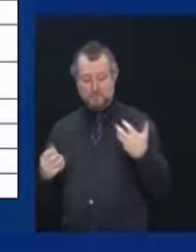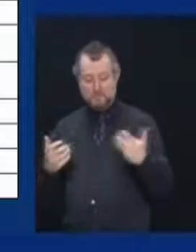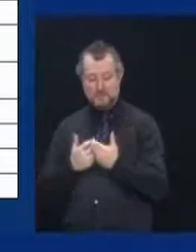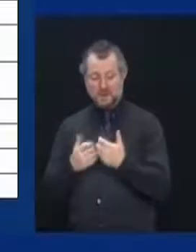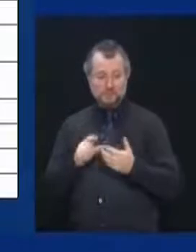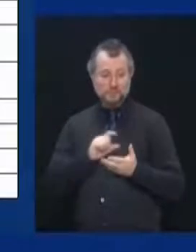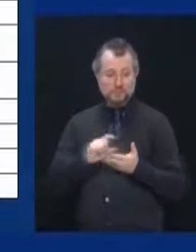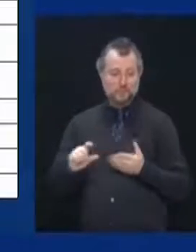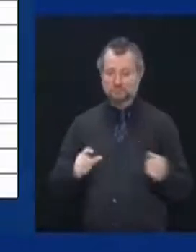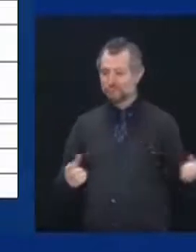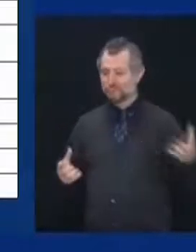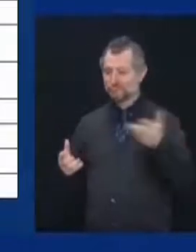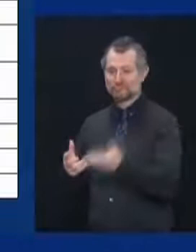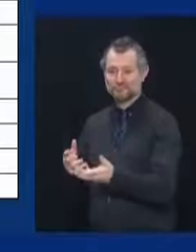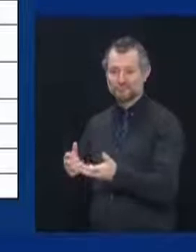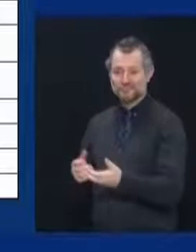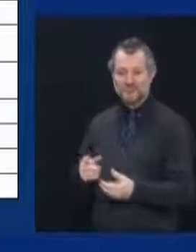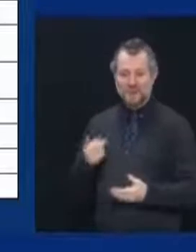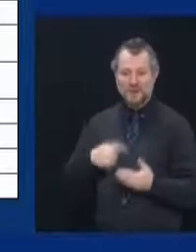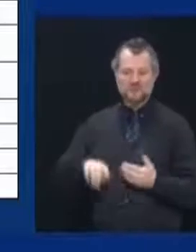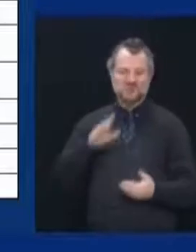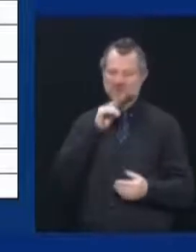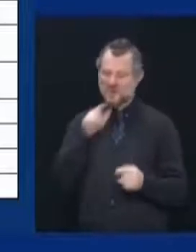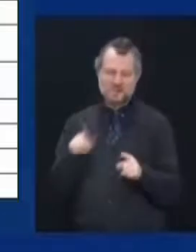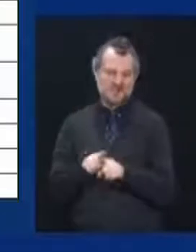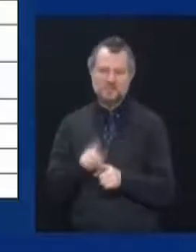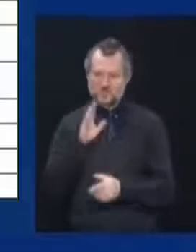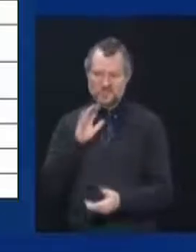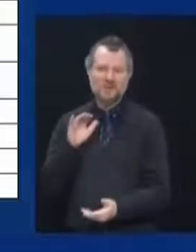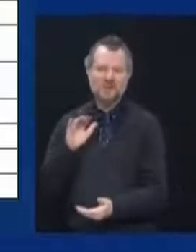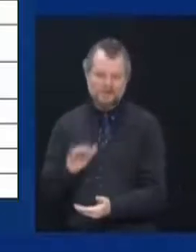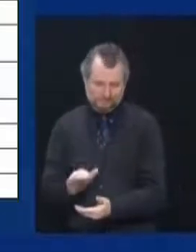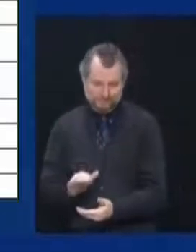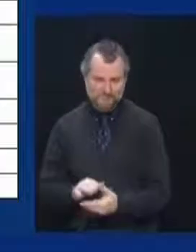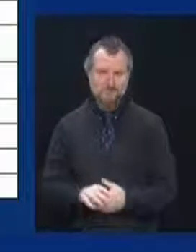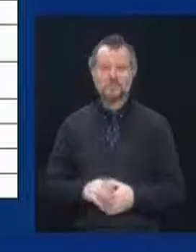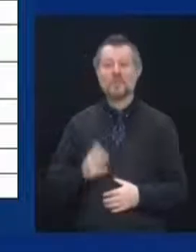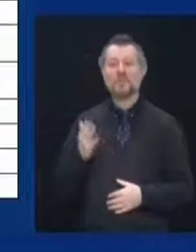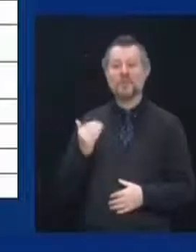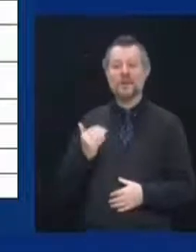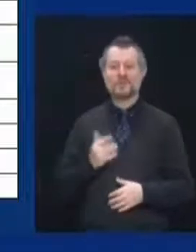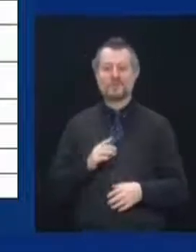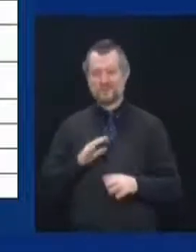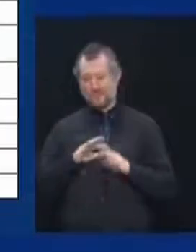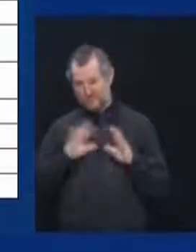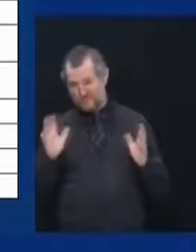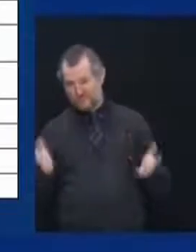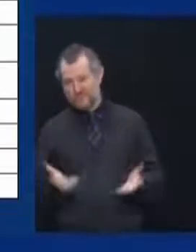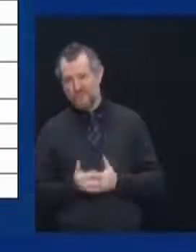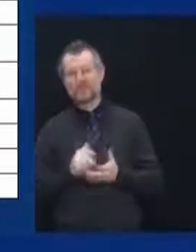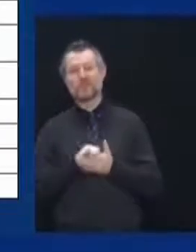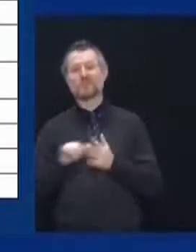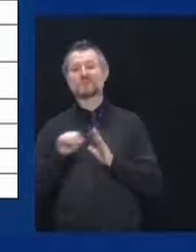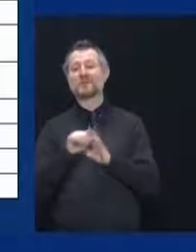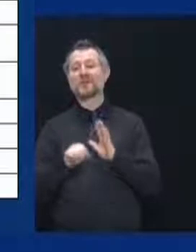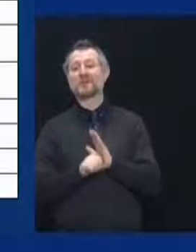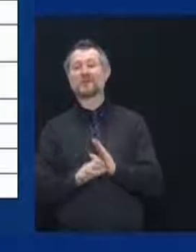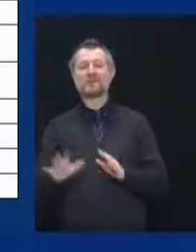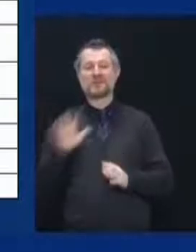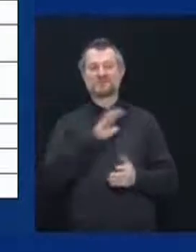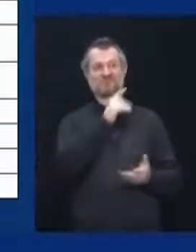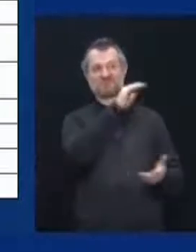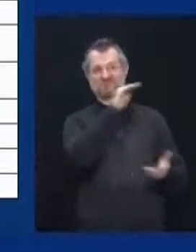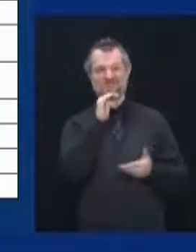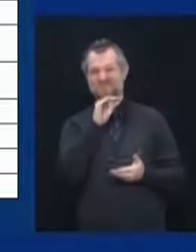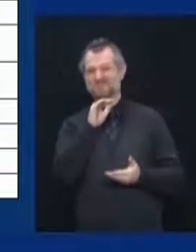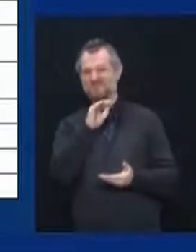proportionate share goes down if the overall state allocation goes down. And we then allocate